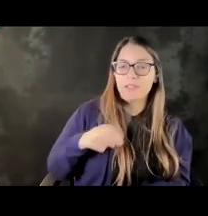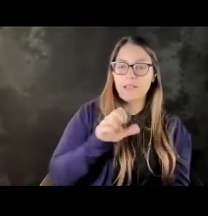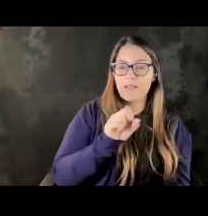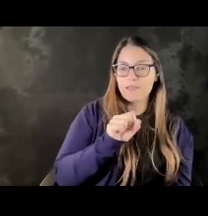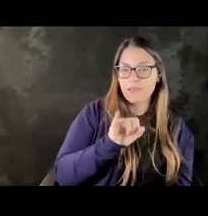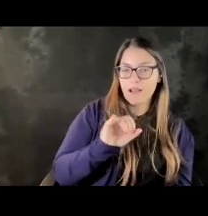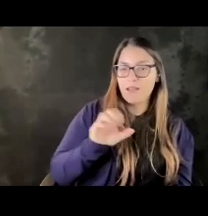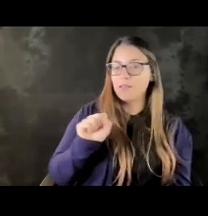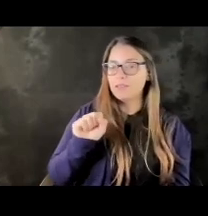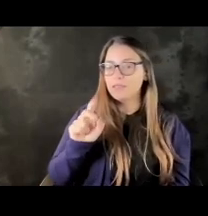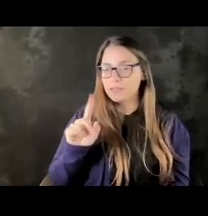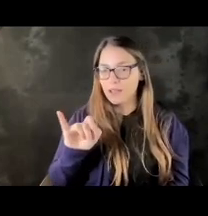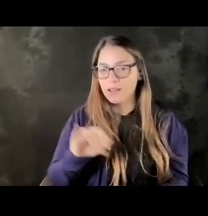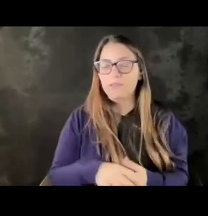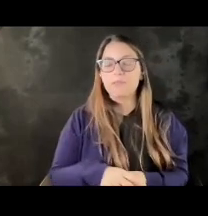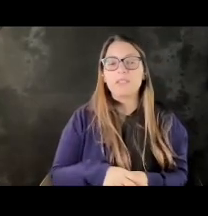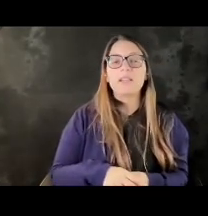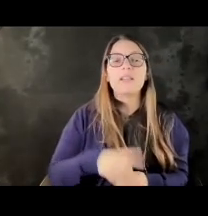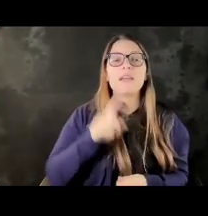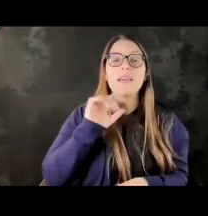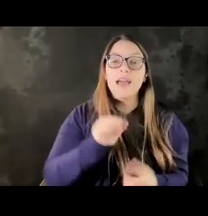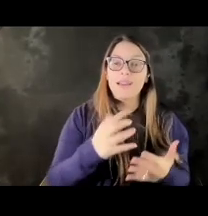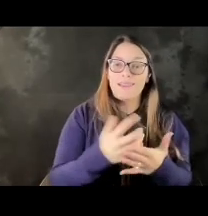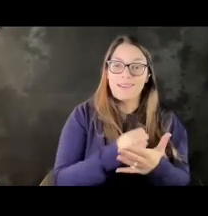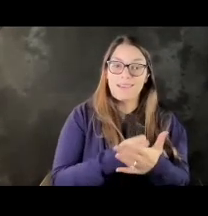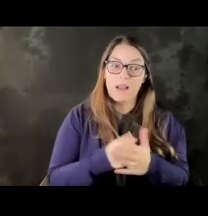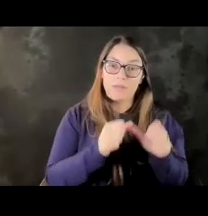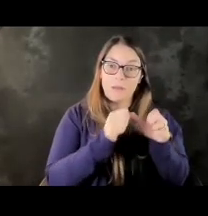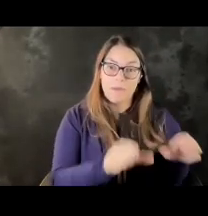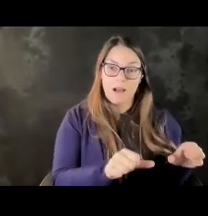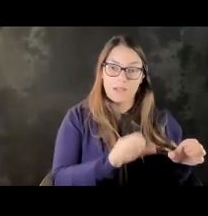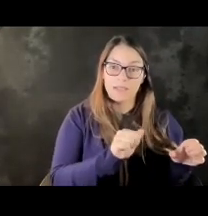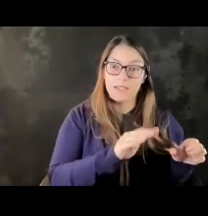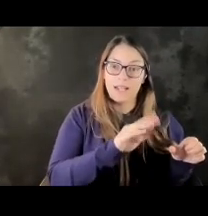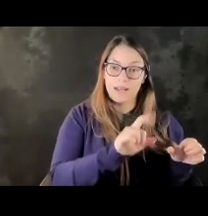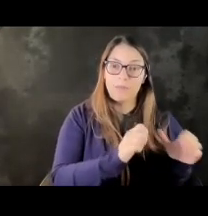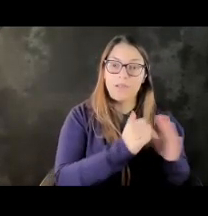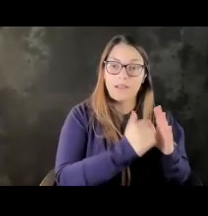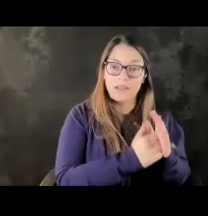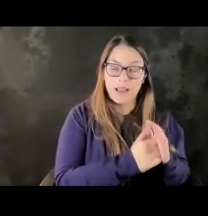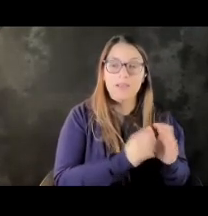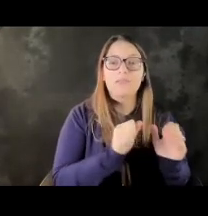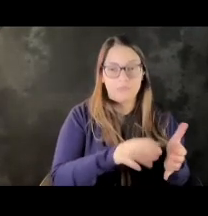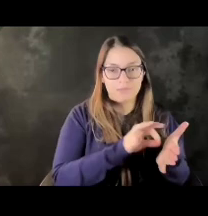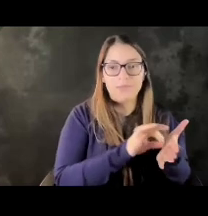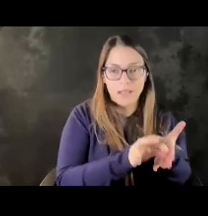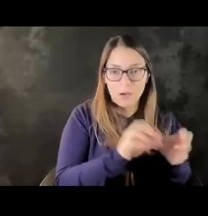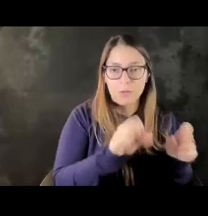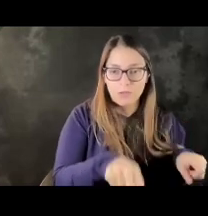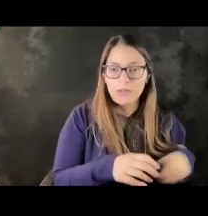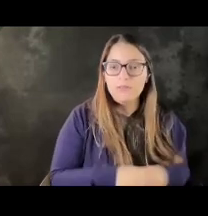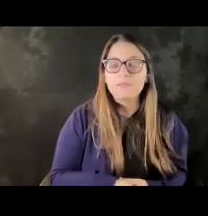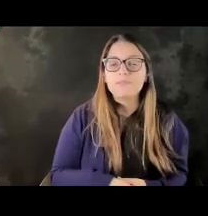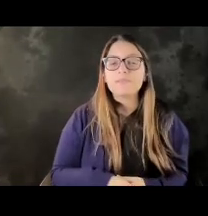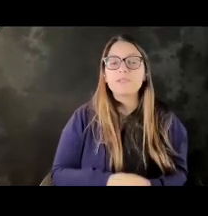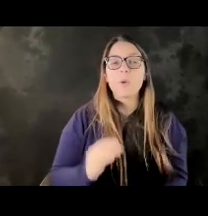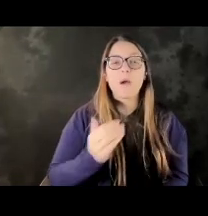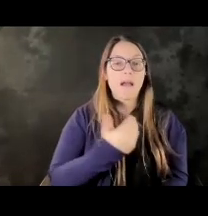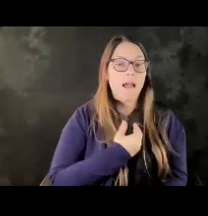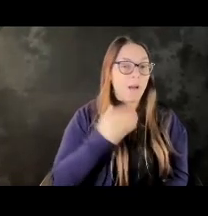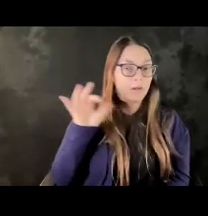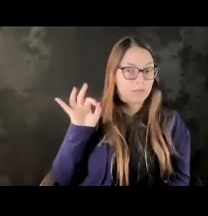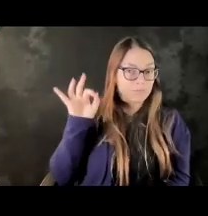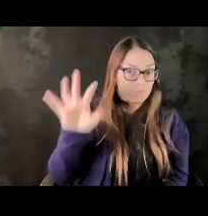income deposited into an ABLE account does remain countable. So our tip is that you